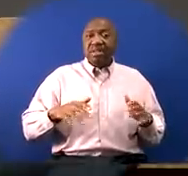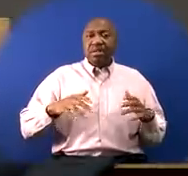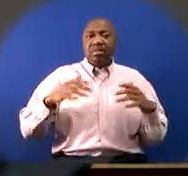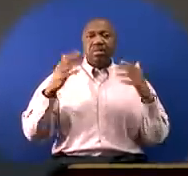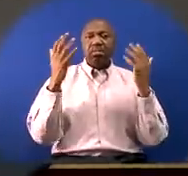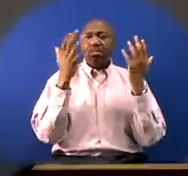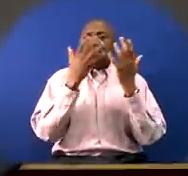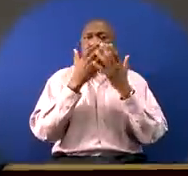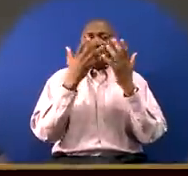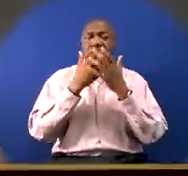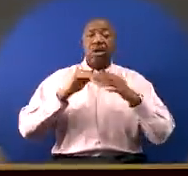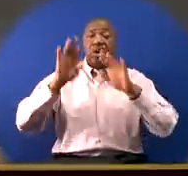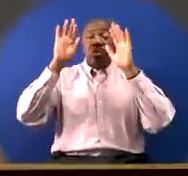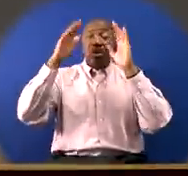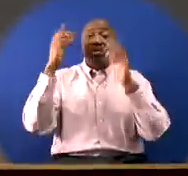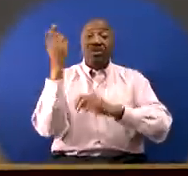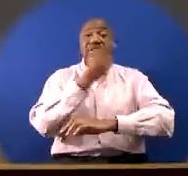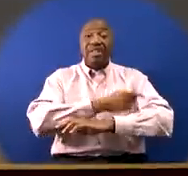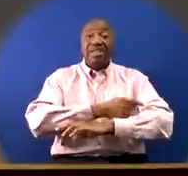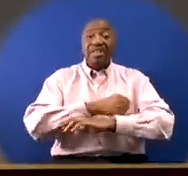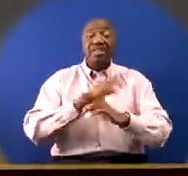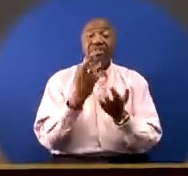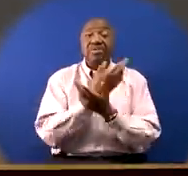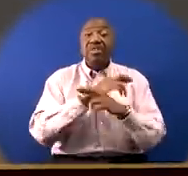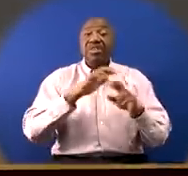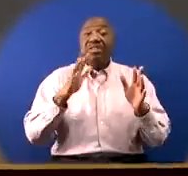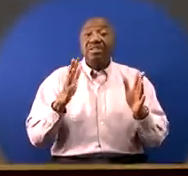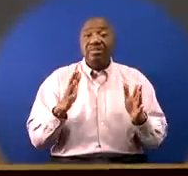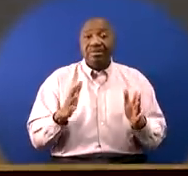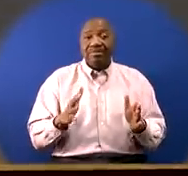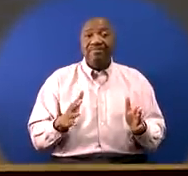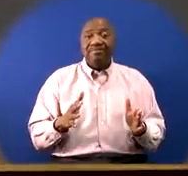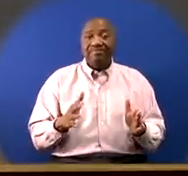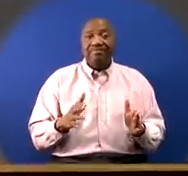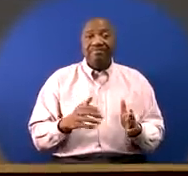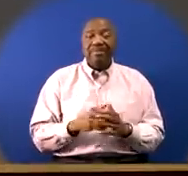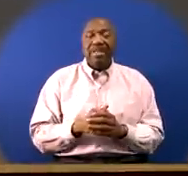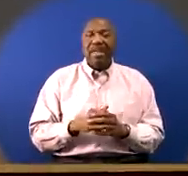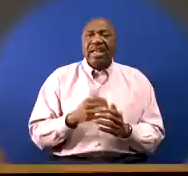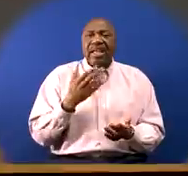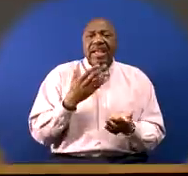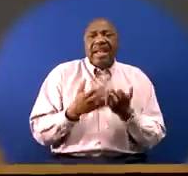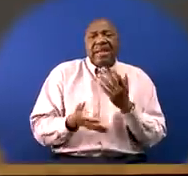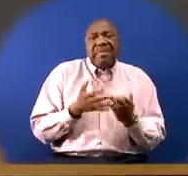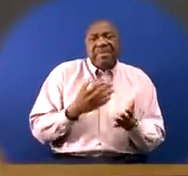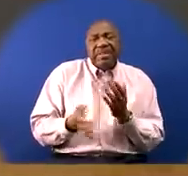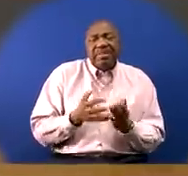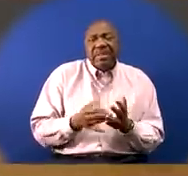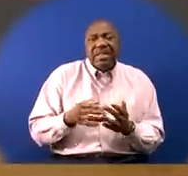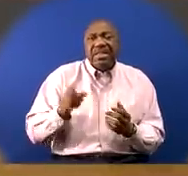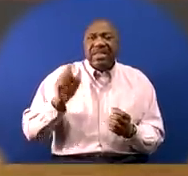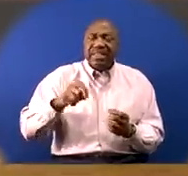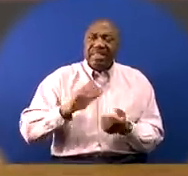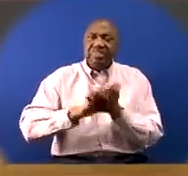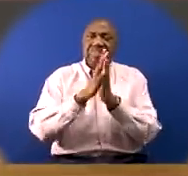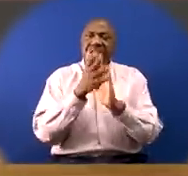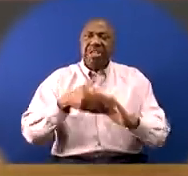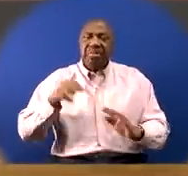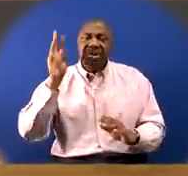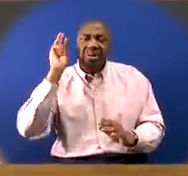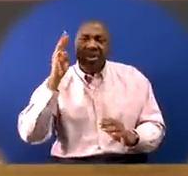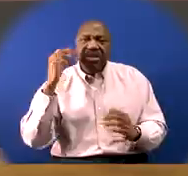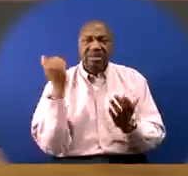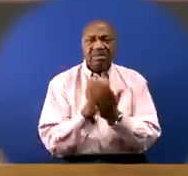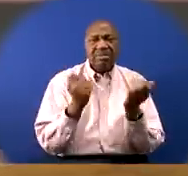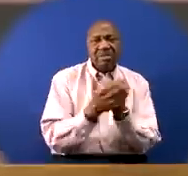day to be redeemed. Somebody today may need to become one of the witnesses to the crucifixion